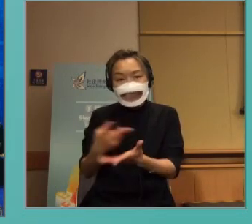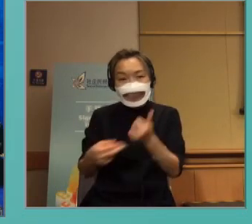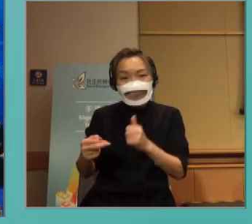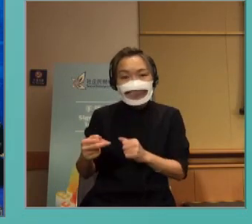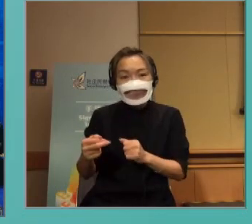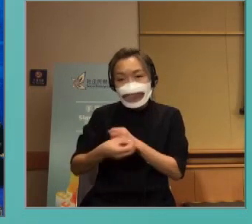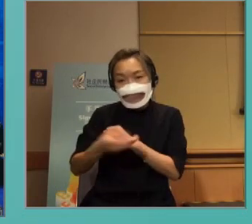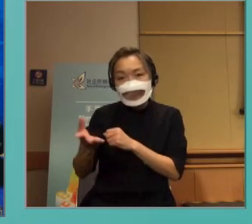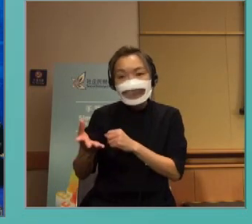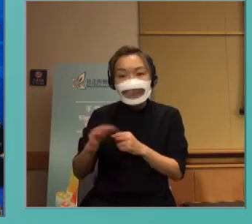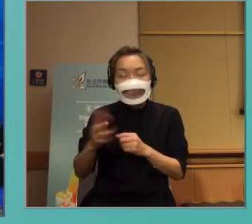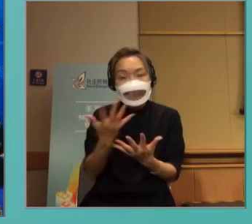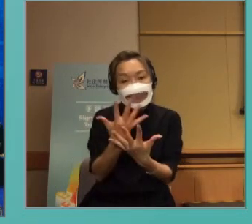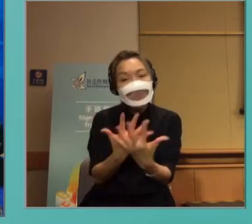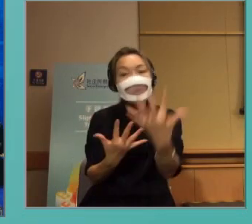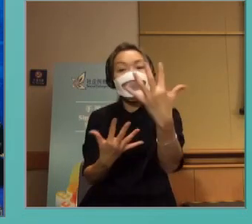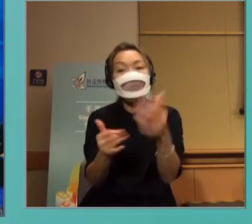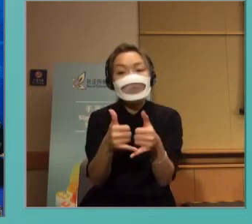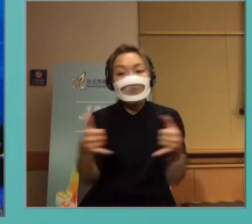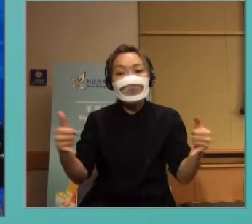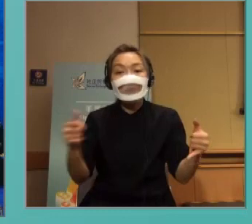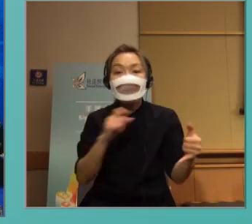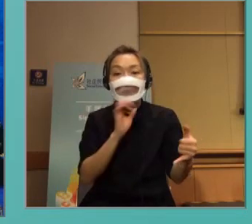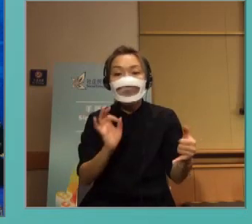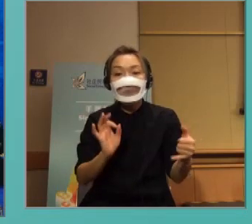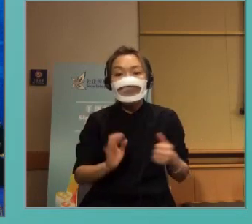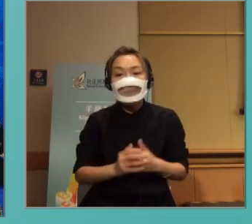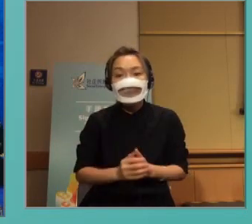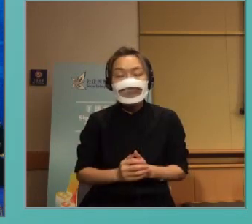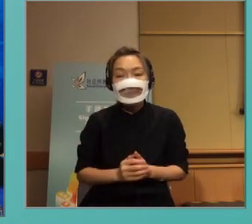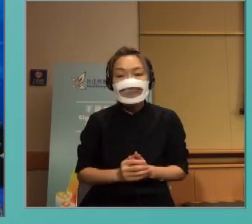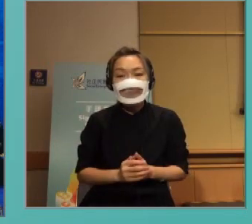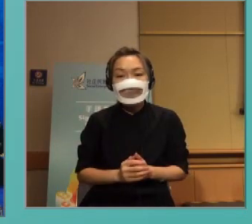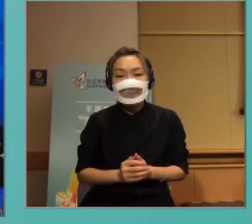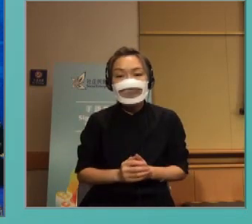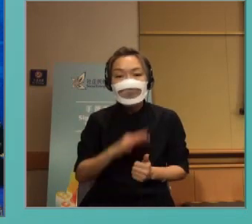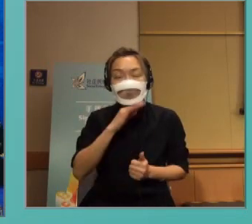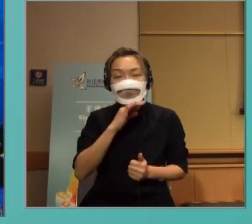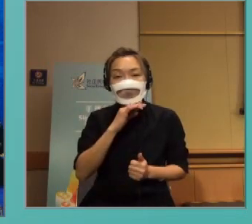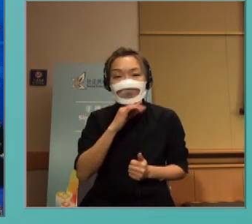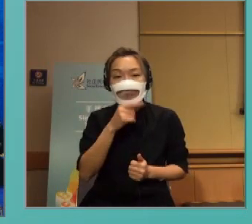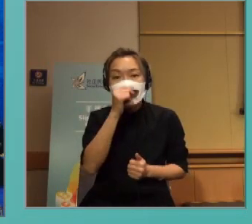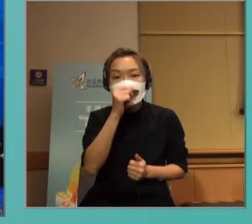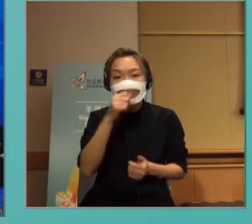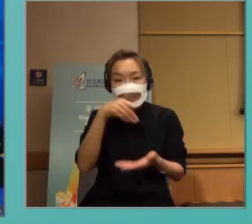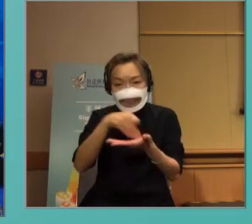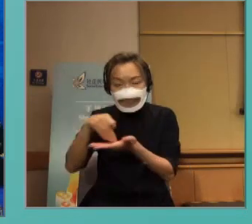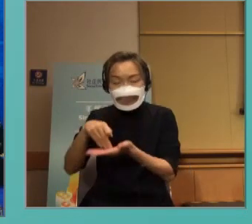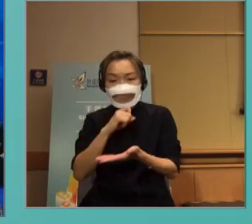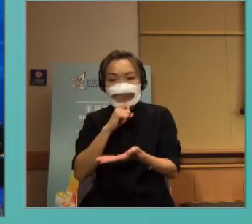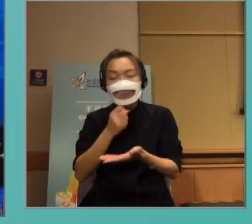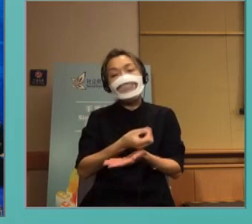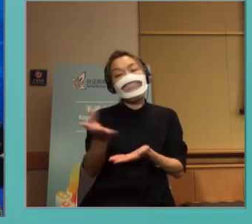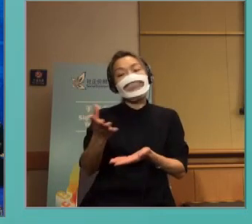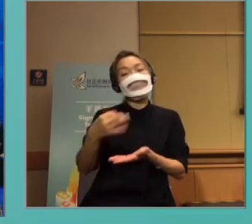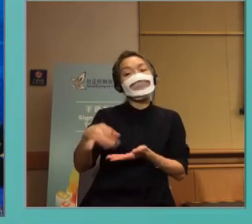wallets? I will offer anyone that would like to reach out a WAPE NFT today. But of course, we take any